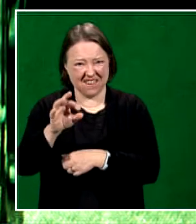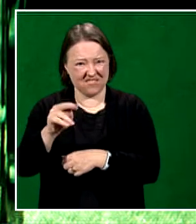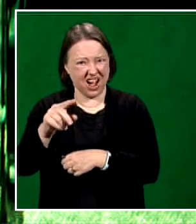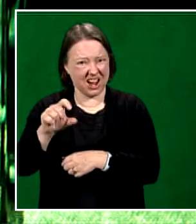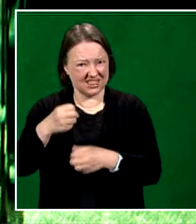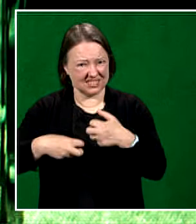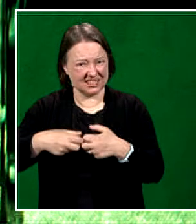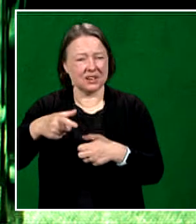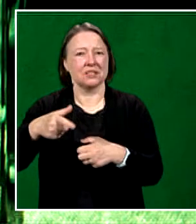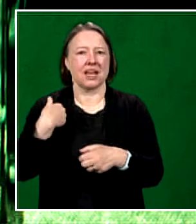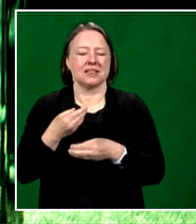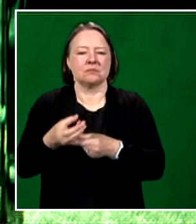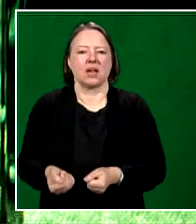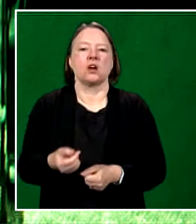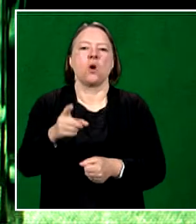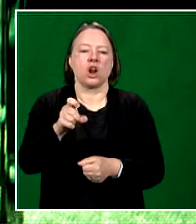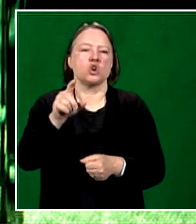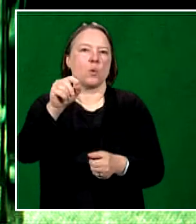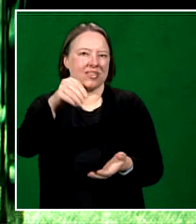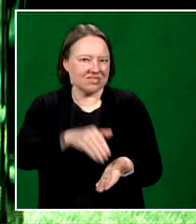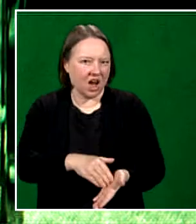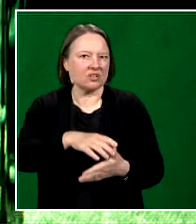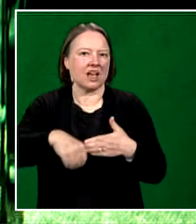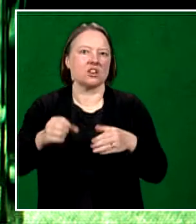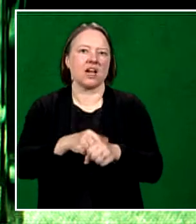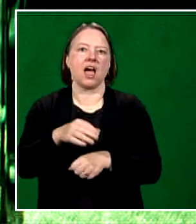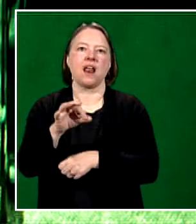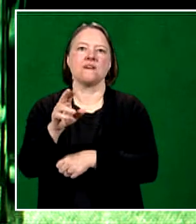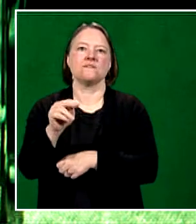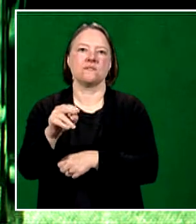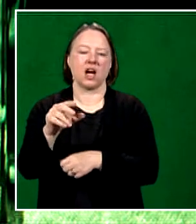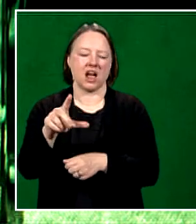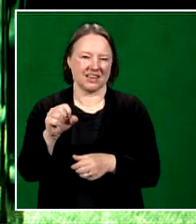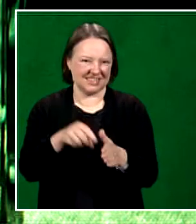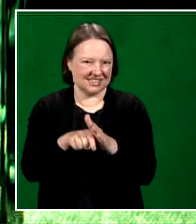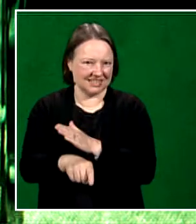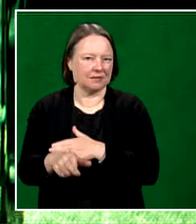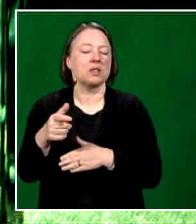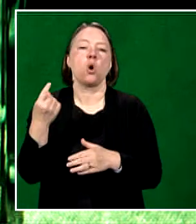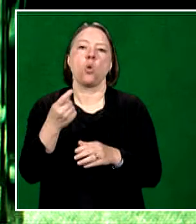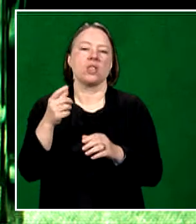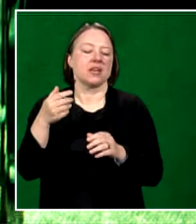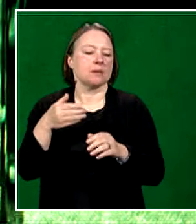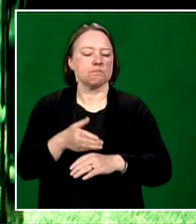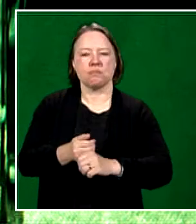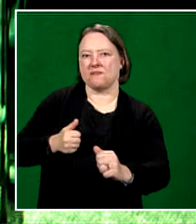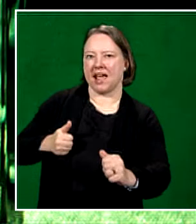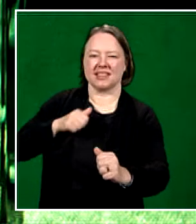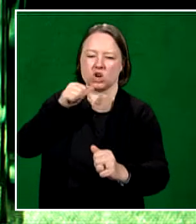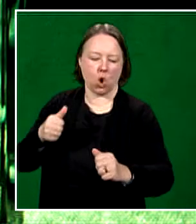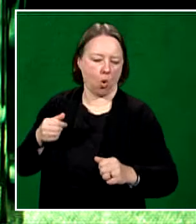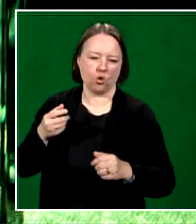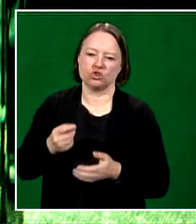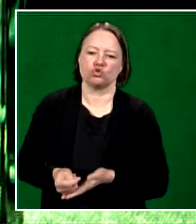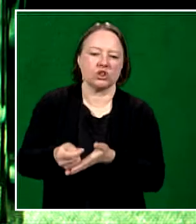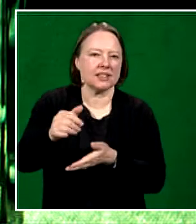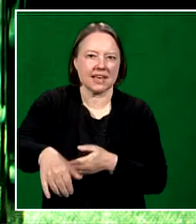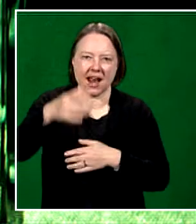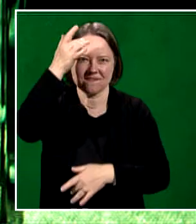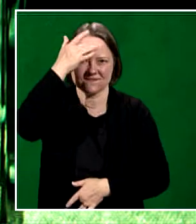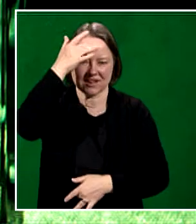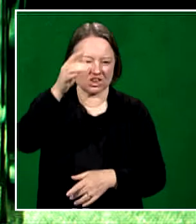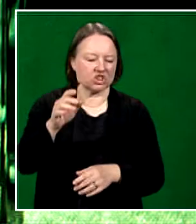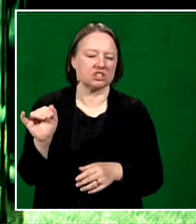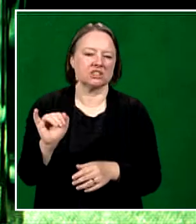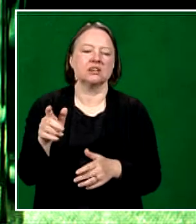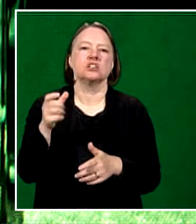on average $21,000 on fungicides. But these fungicides only prevent and don't actually treat the infection, which means that farmers are